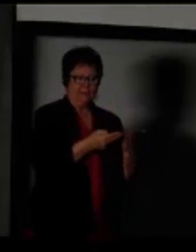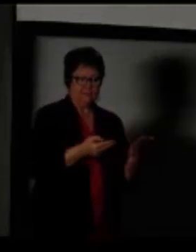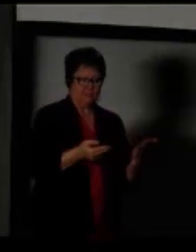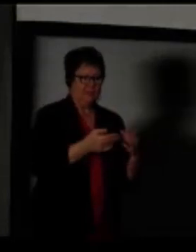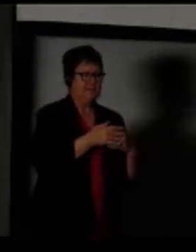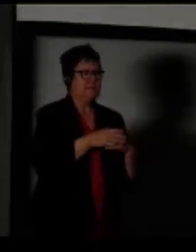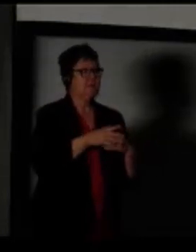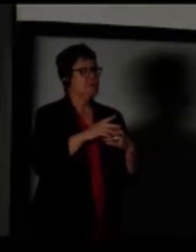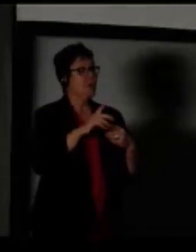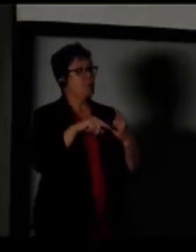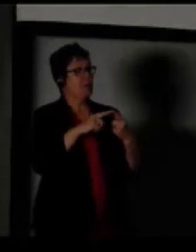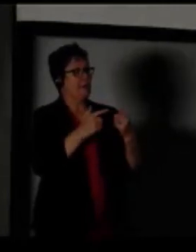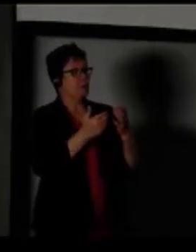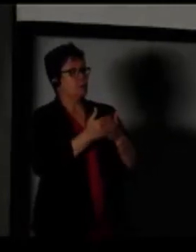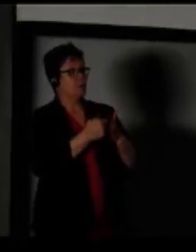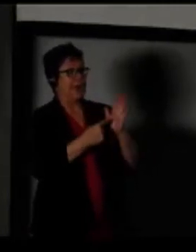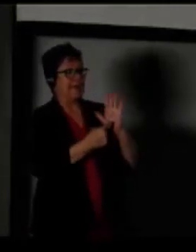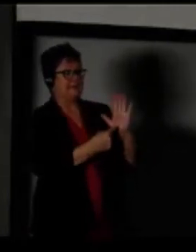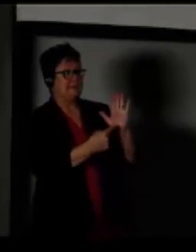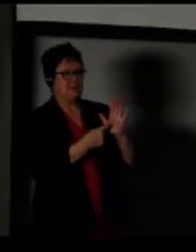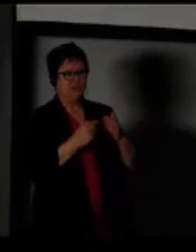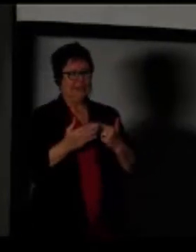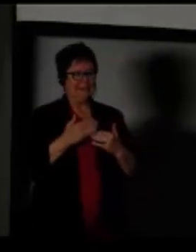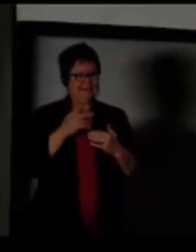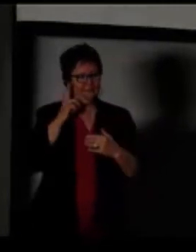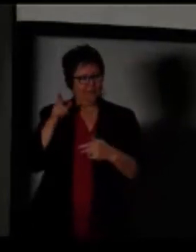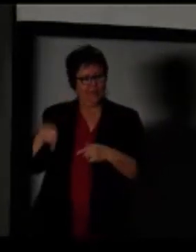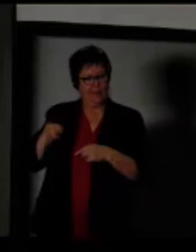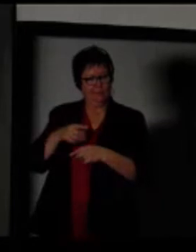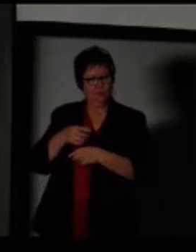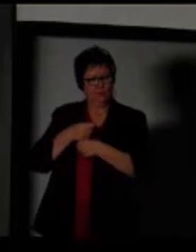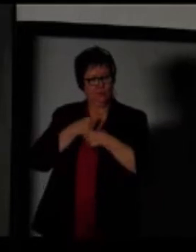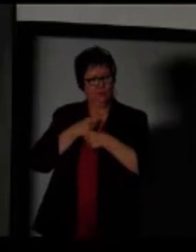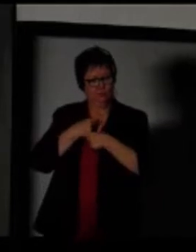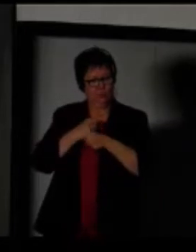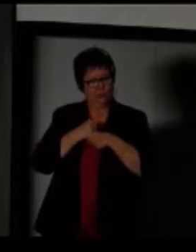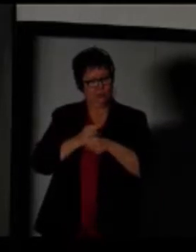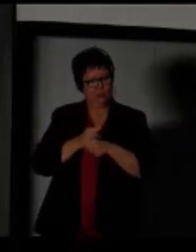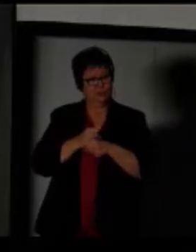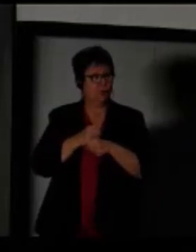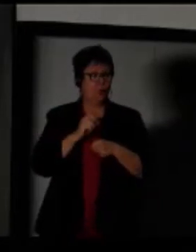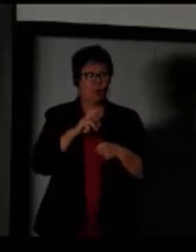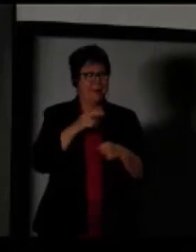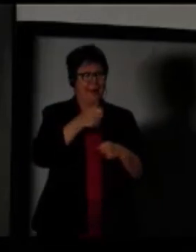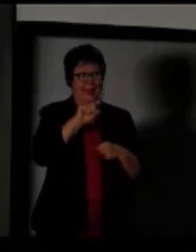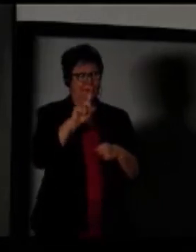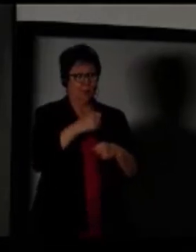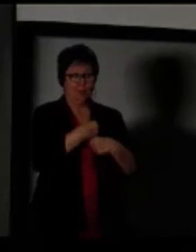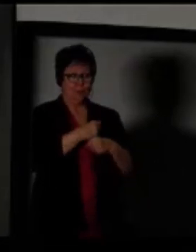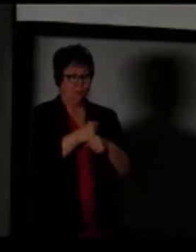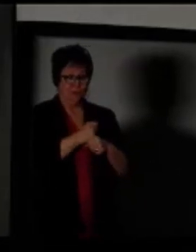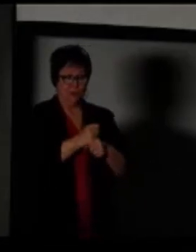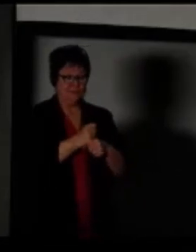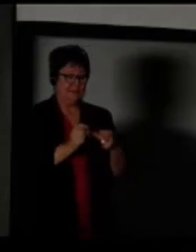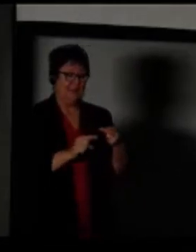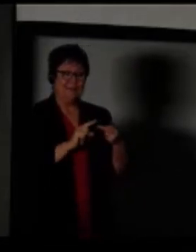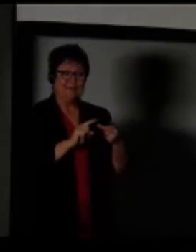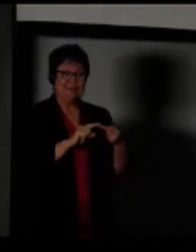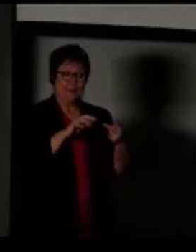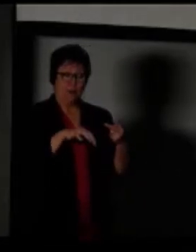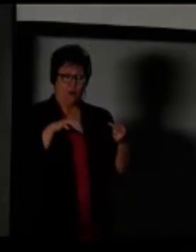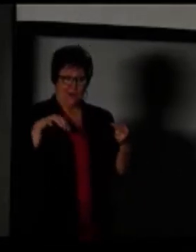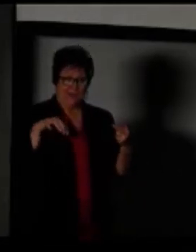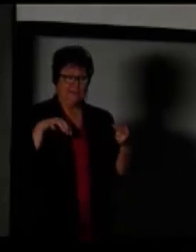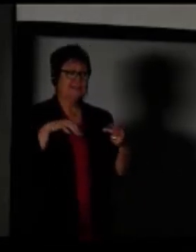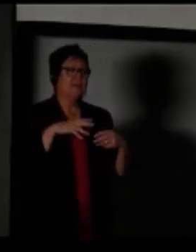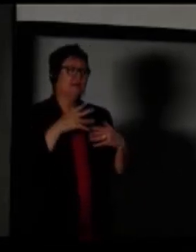an exhibition comes up, it's easy for them to produce these and for anyone to produce it. And the second is we wanted